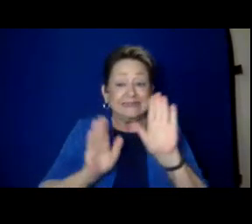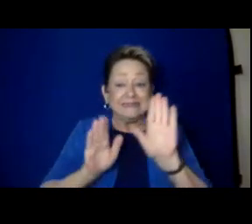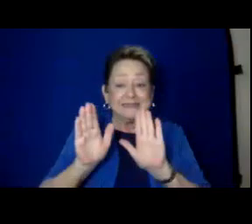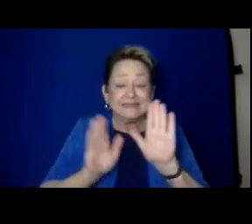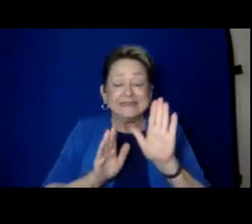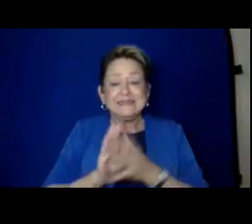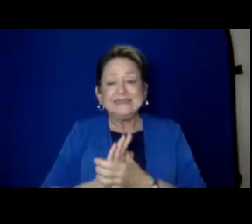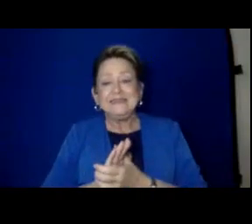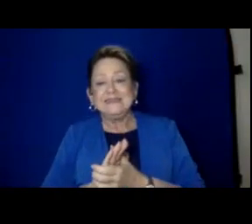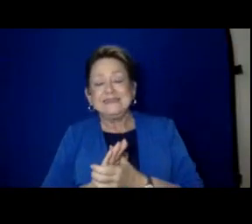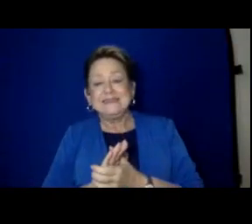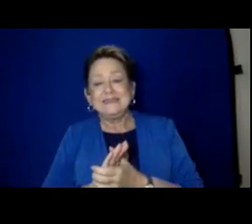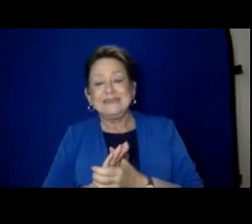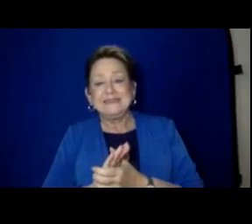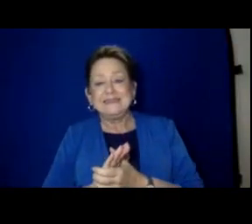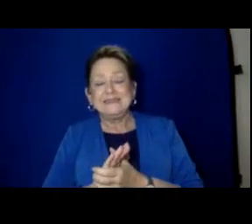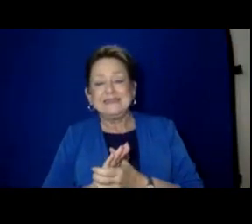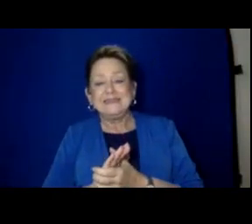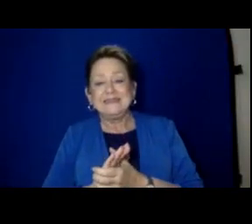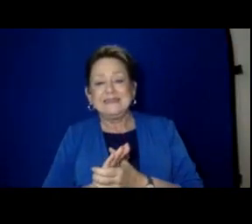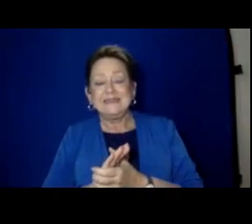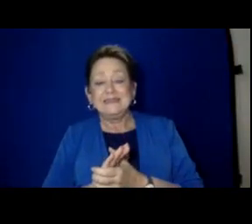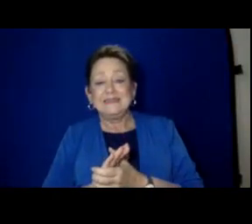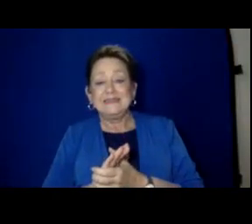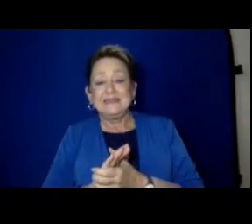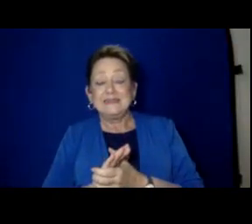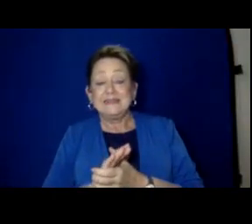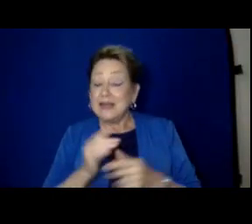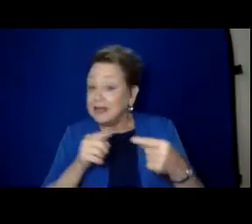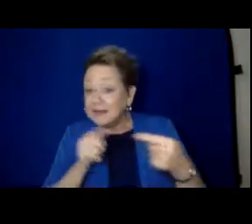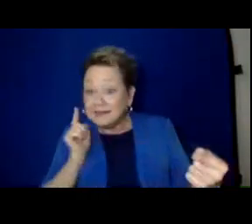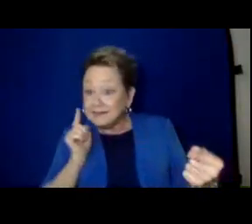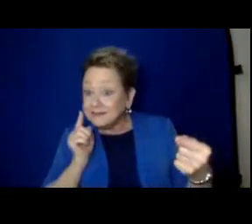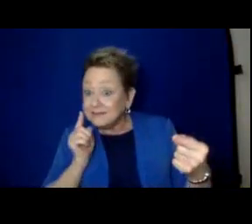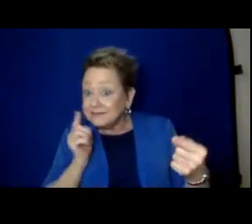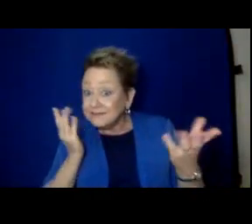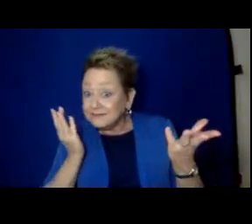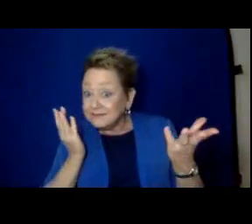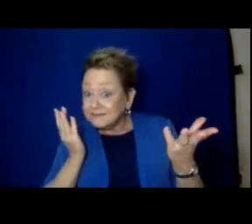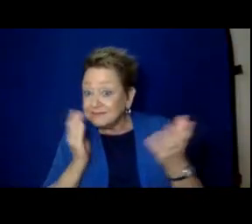Okay. Might be me. Any against?